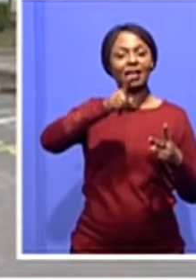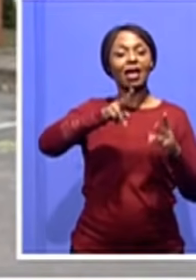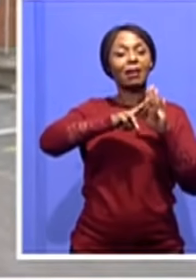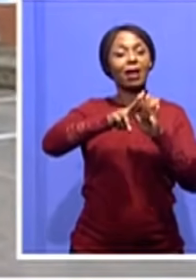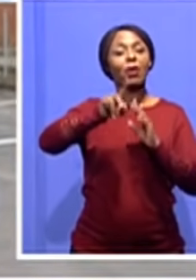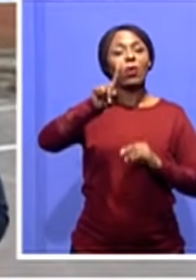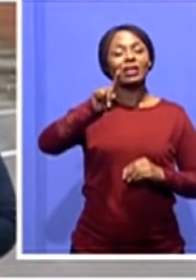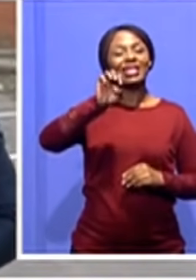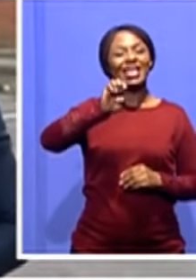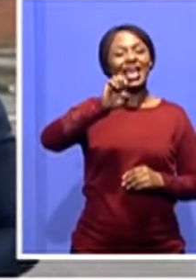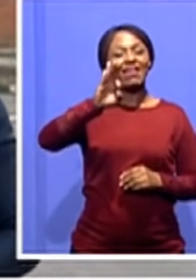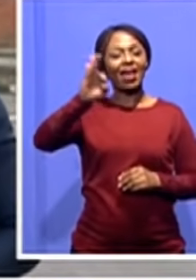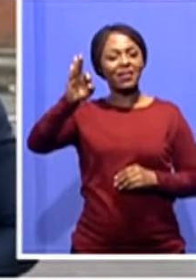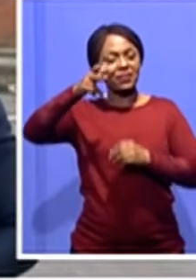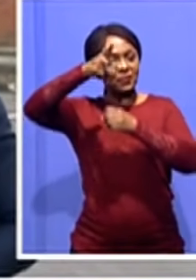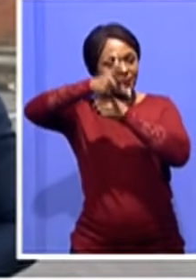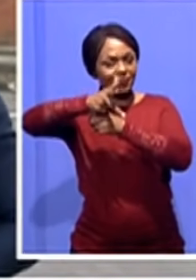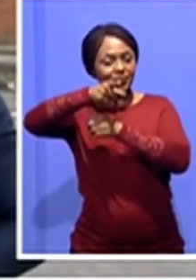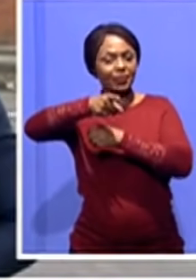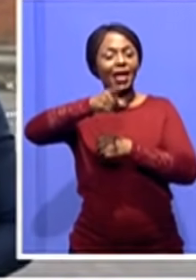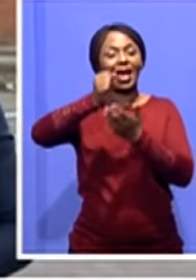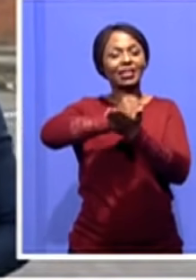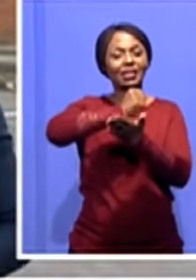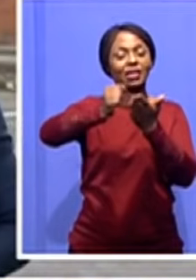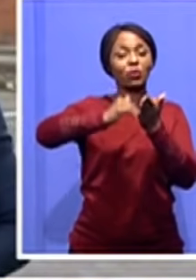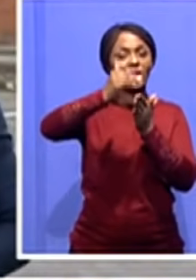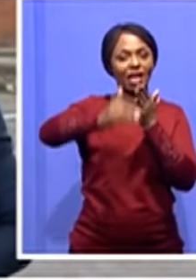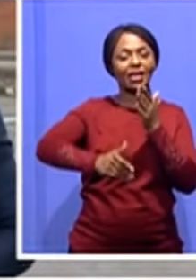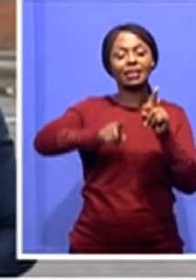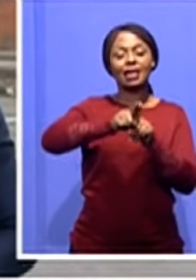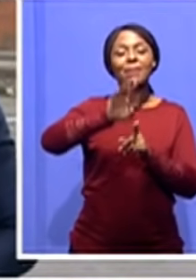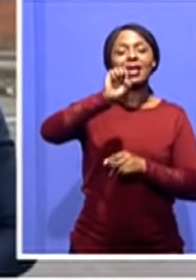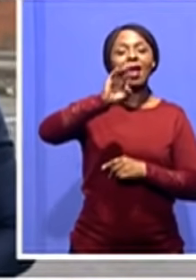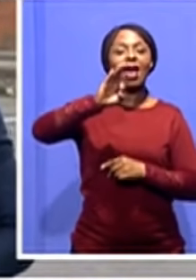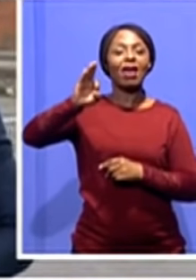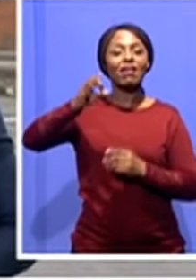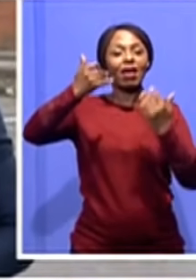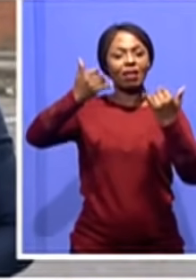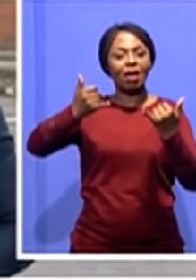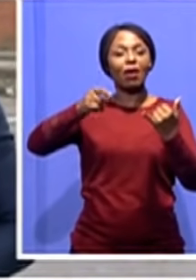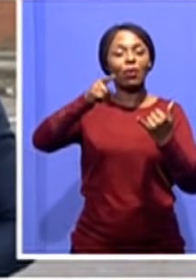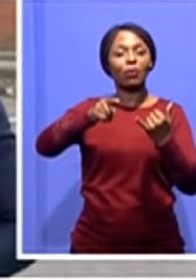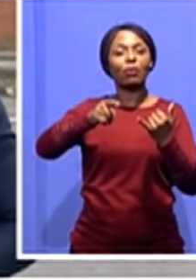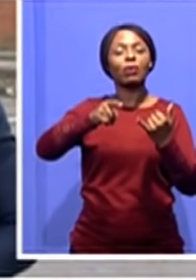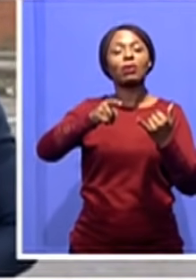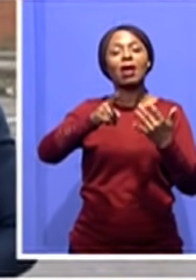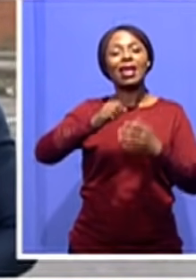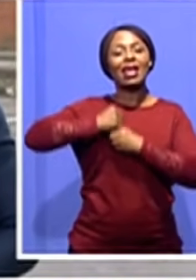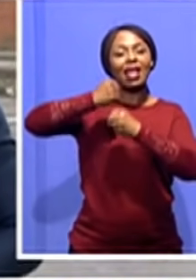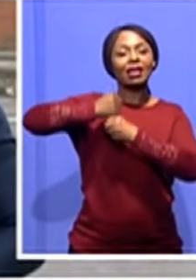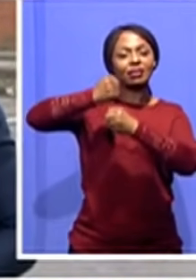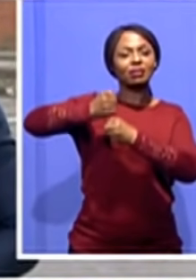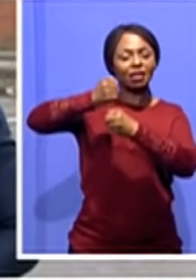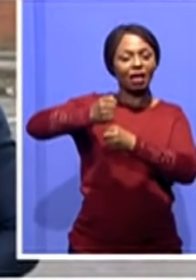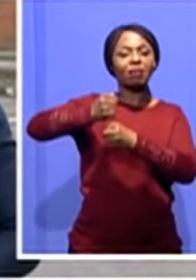Weekend, the EFF has also embarked on their two-day election campaign in Durban. It's led by the party president, Julius